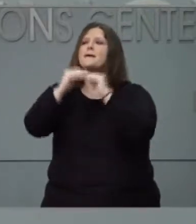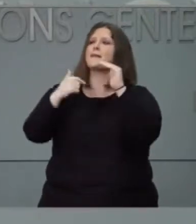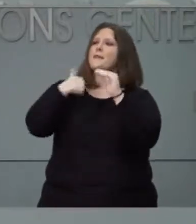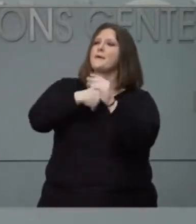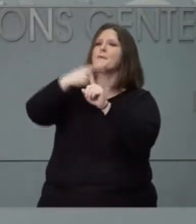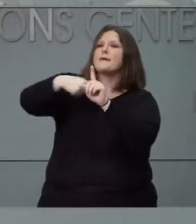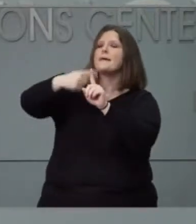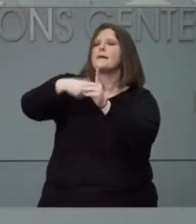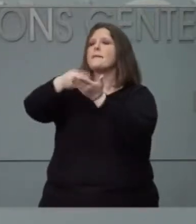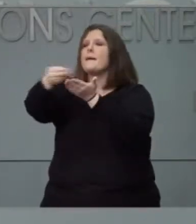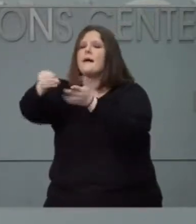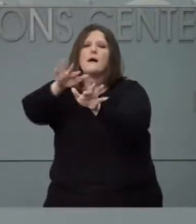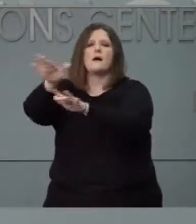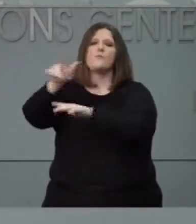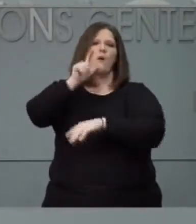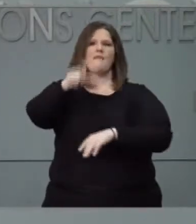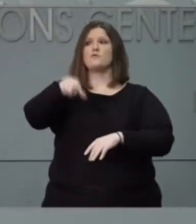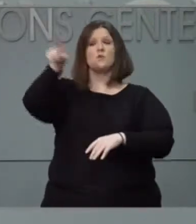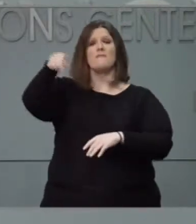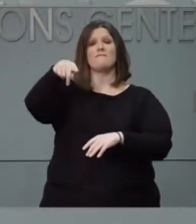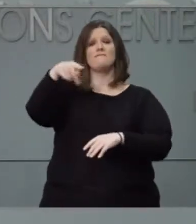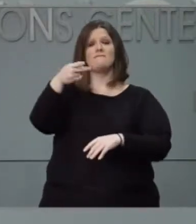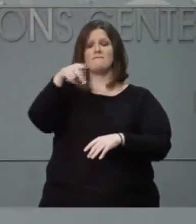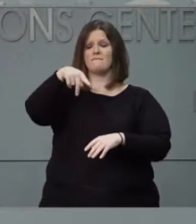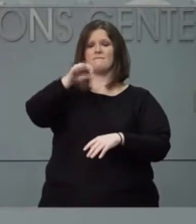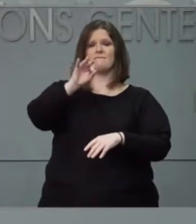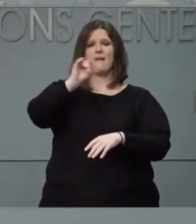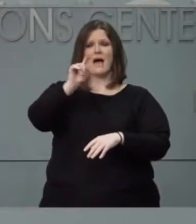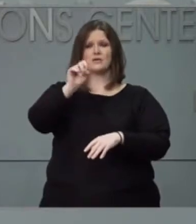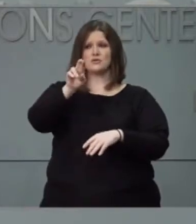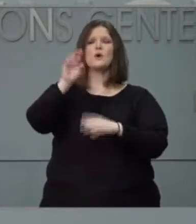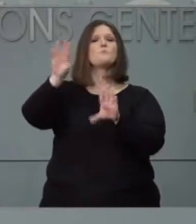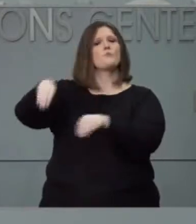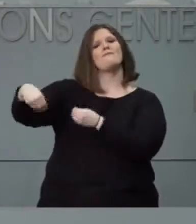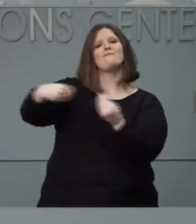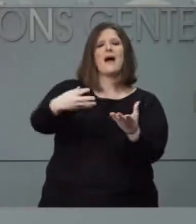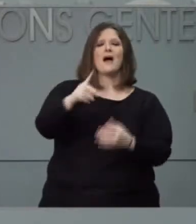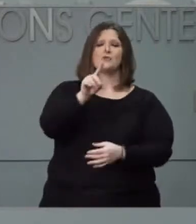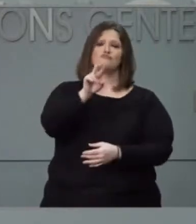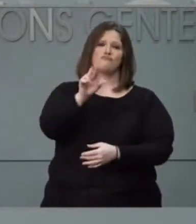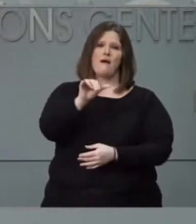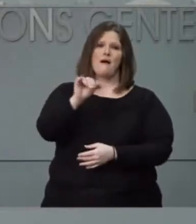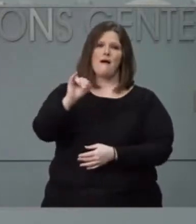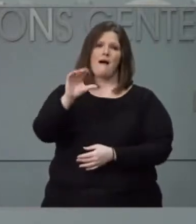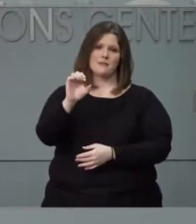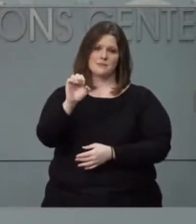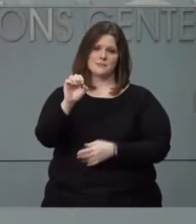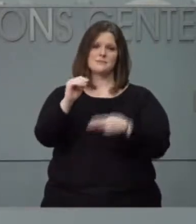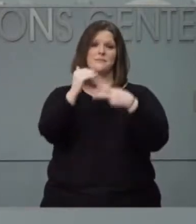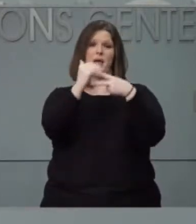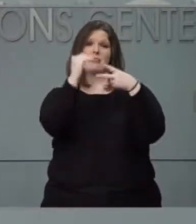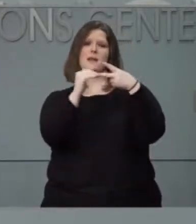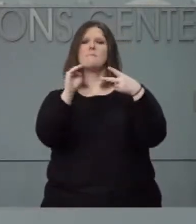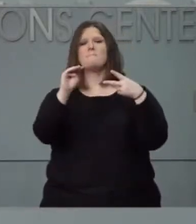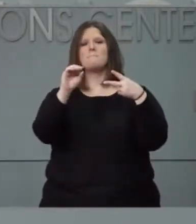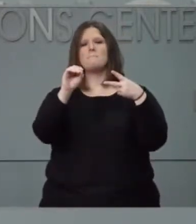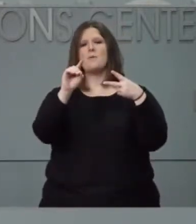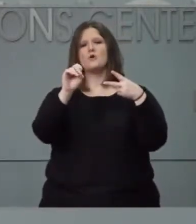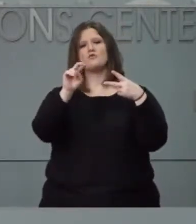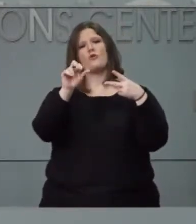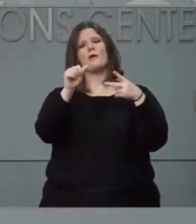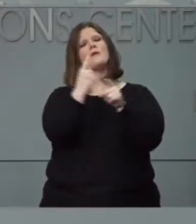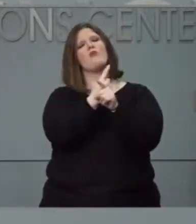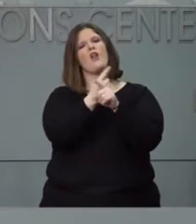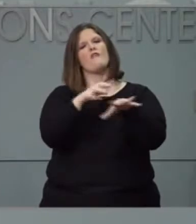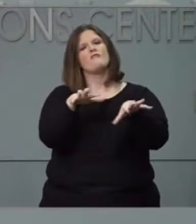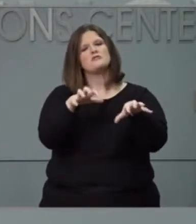care of that from a dry ice perspective. And then the Moderna vaccine does just require regular